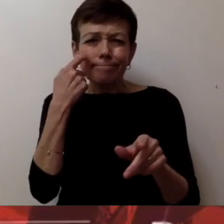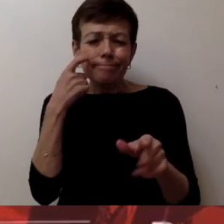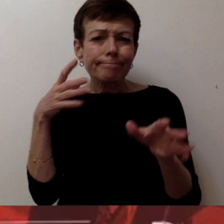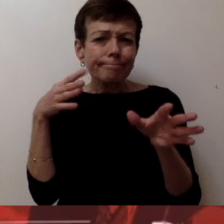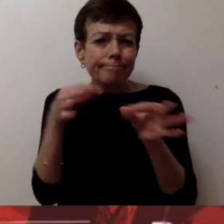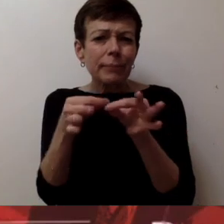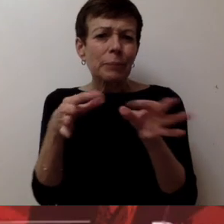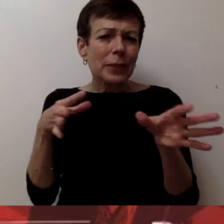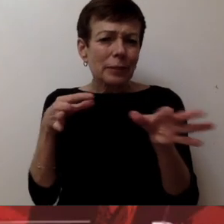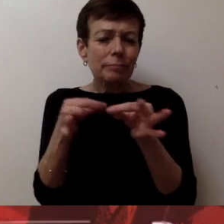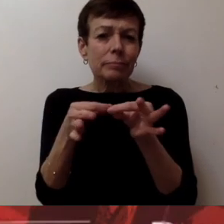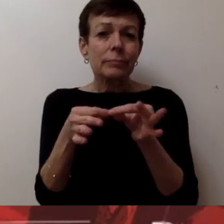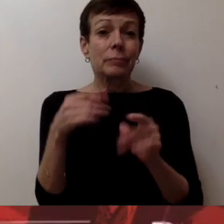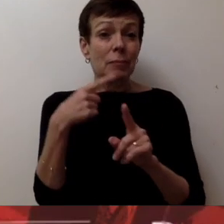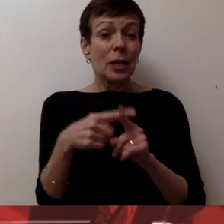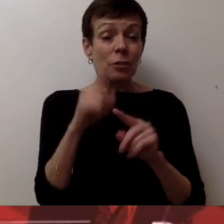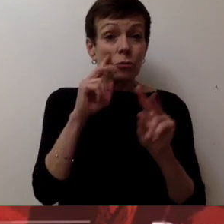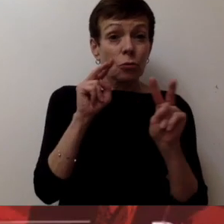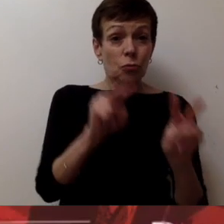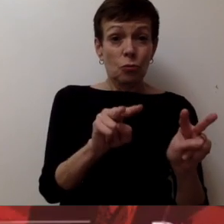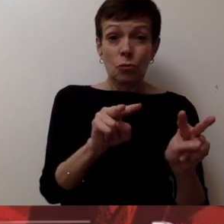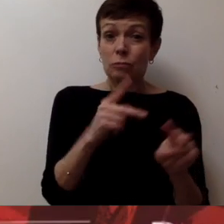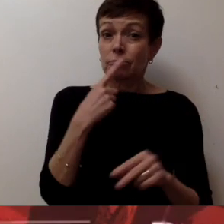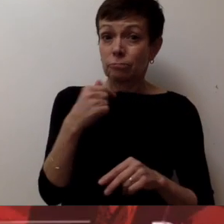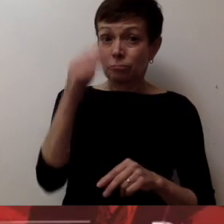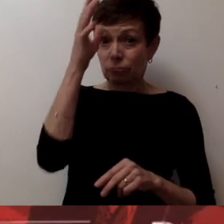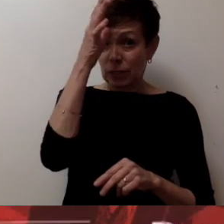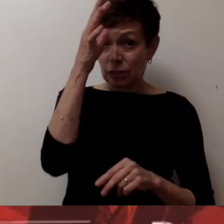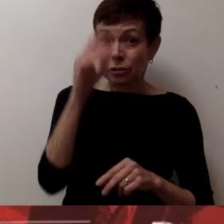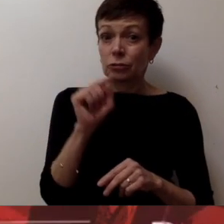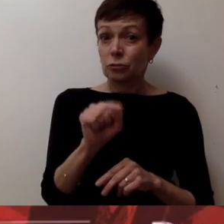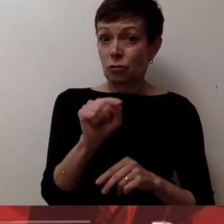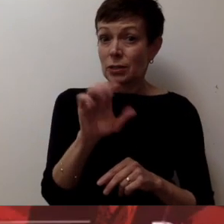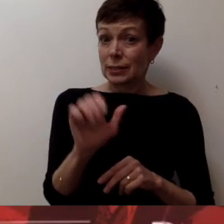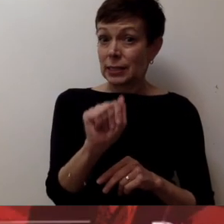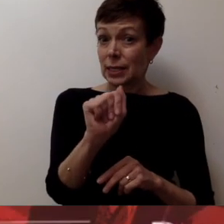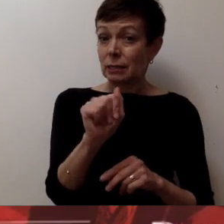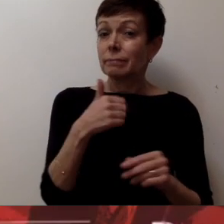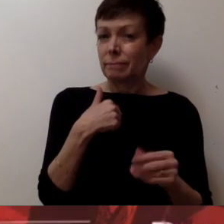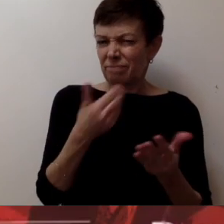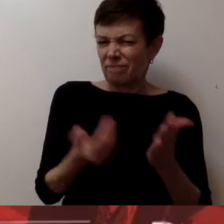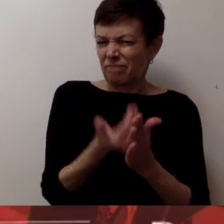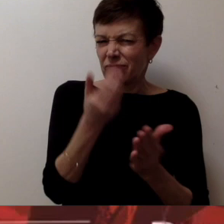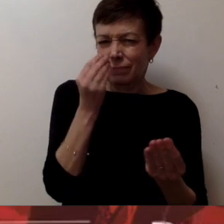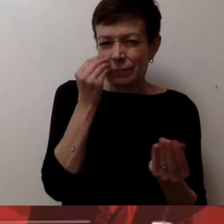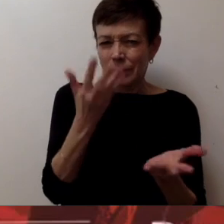doing and what we and information that we have available for you at reddeer.ca.